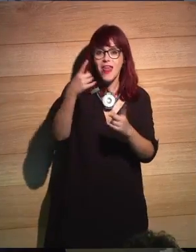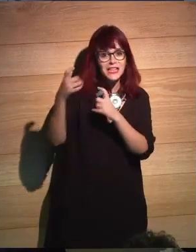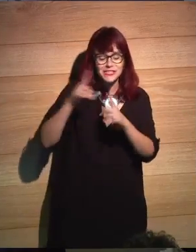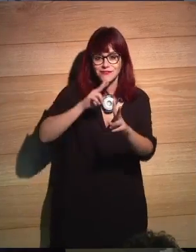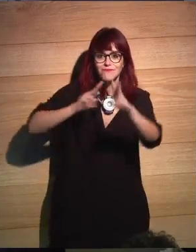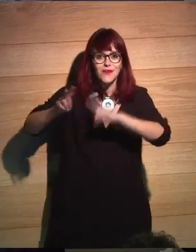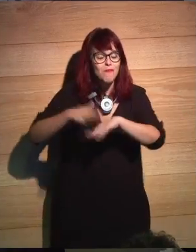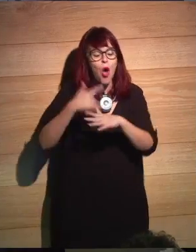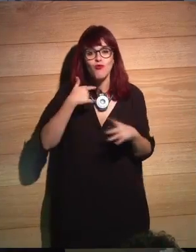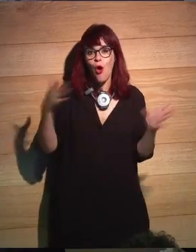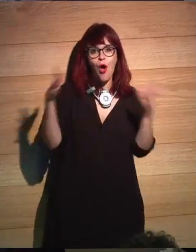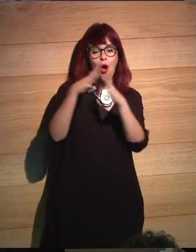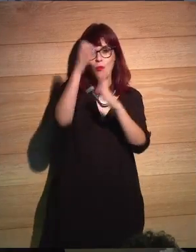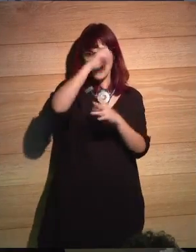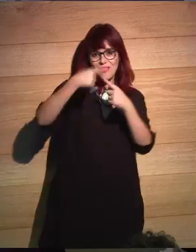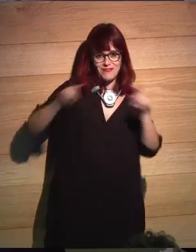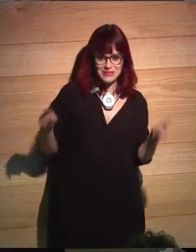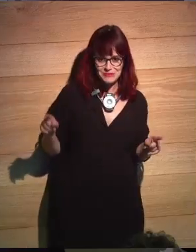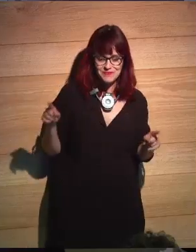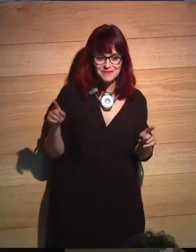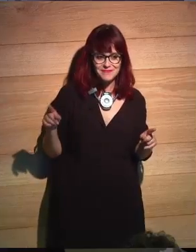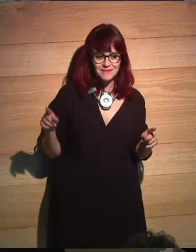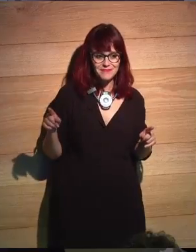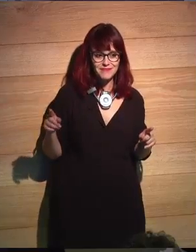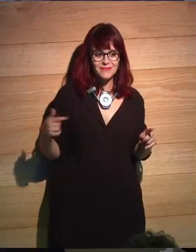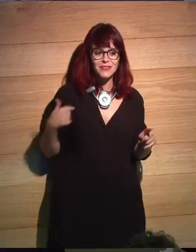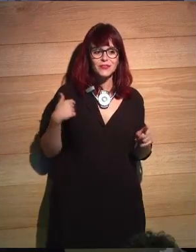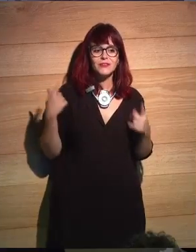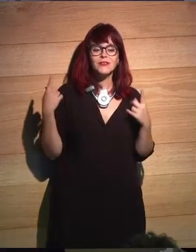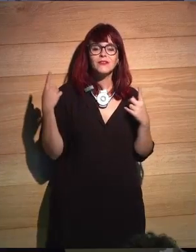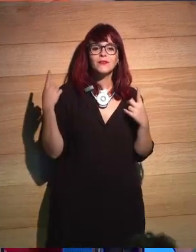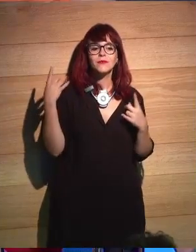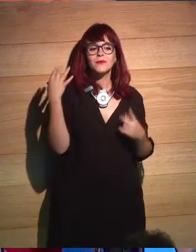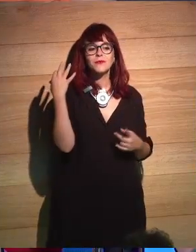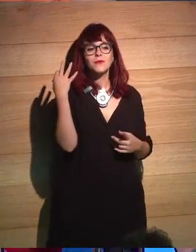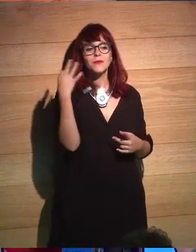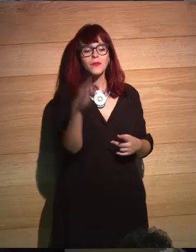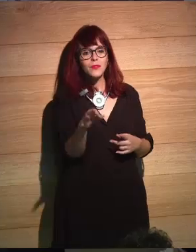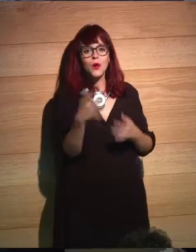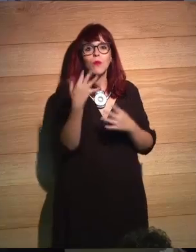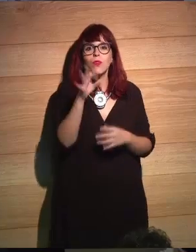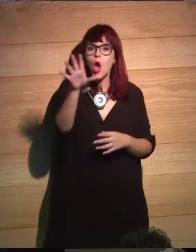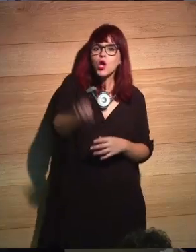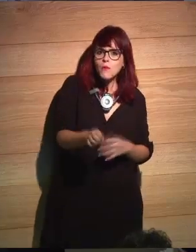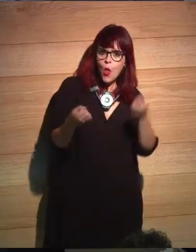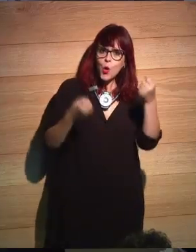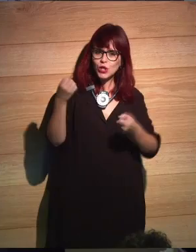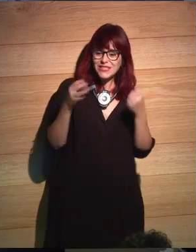I can't buy a car, so I can't afford a car. But do you really think that we can't write novels